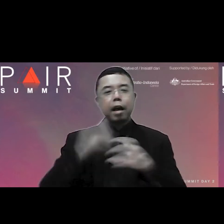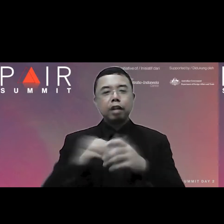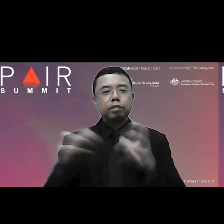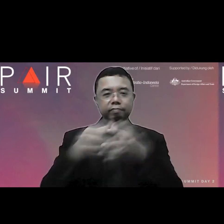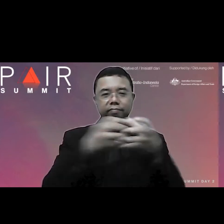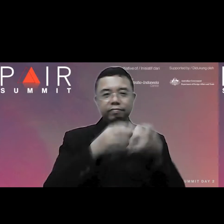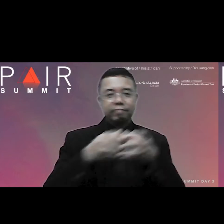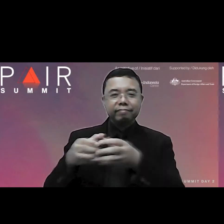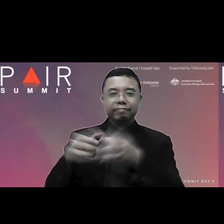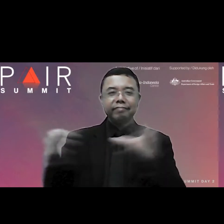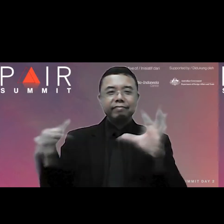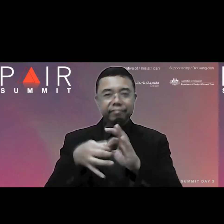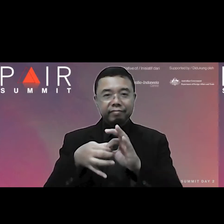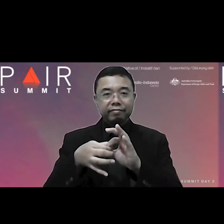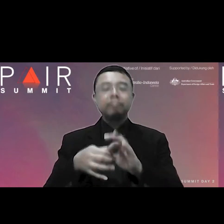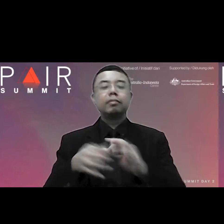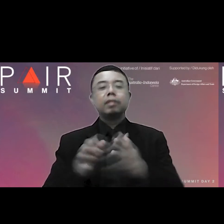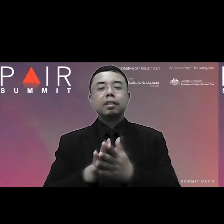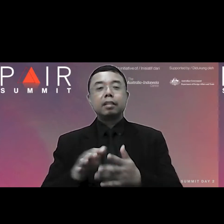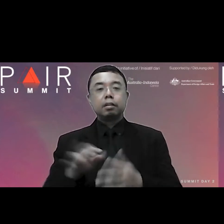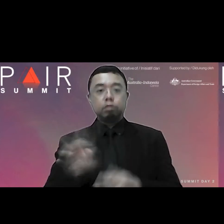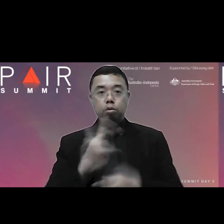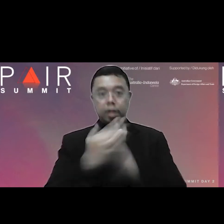talk to him about that as well. Hello, Jeff, and thank you.